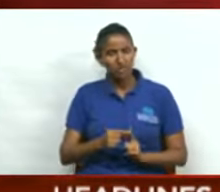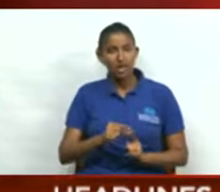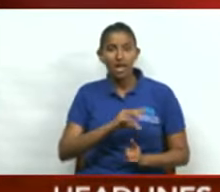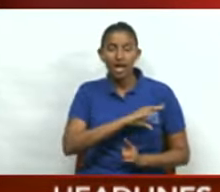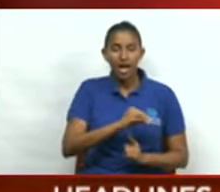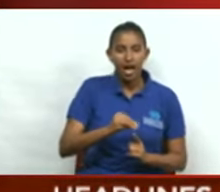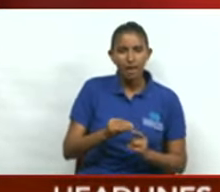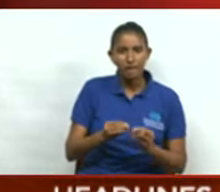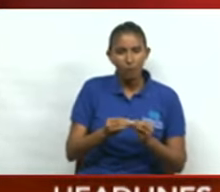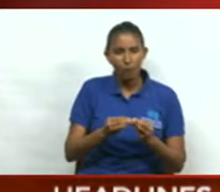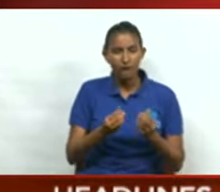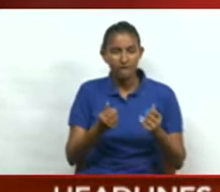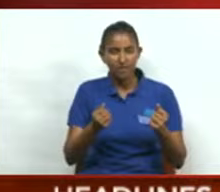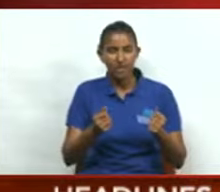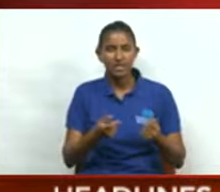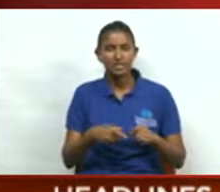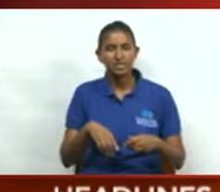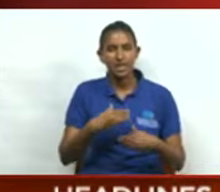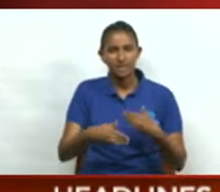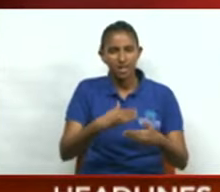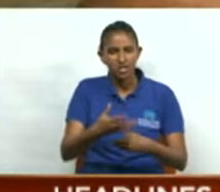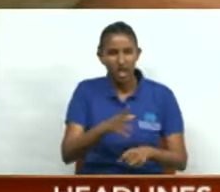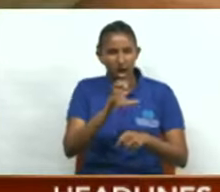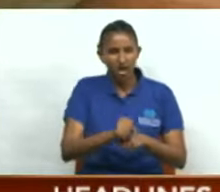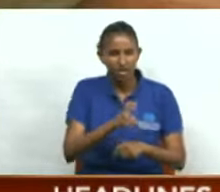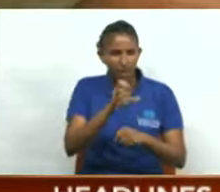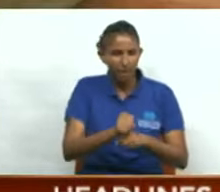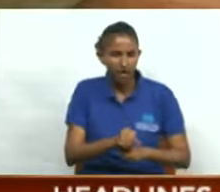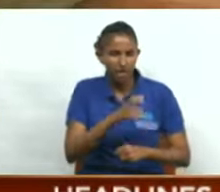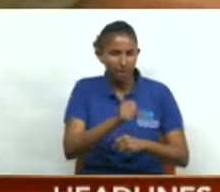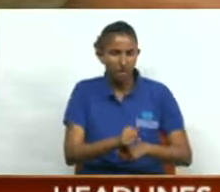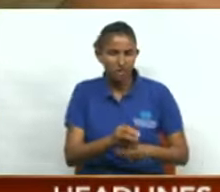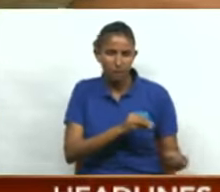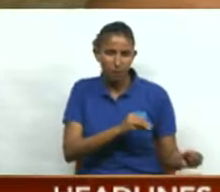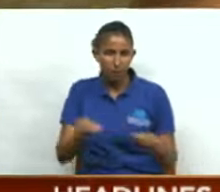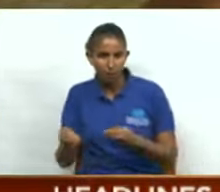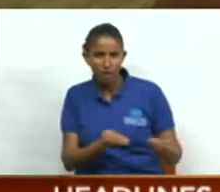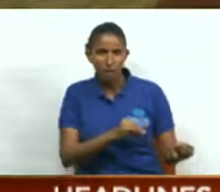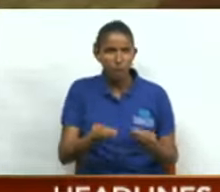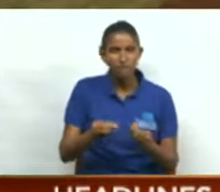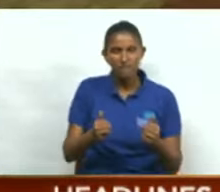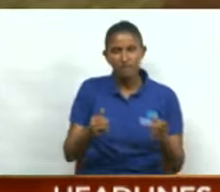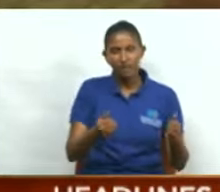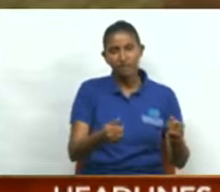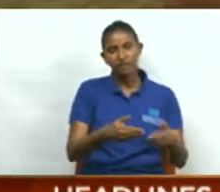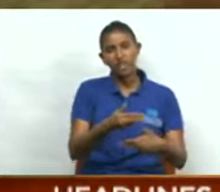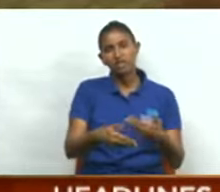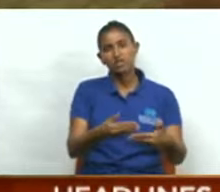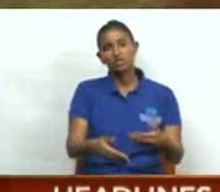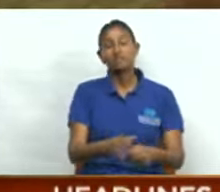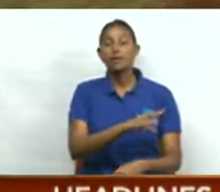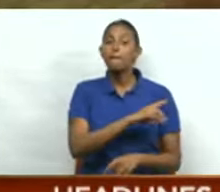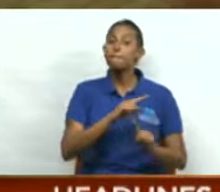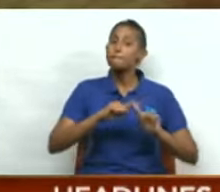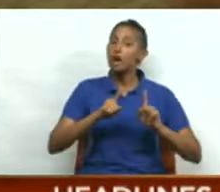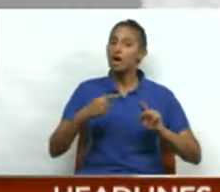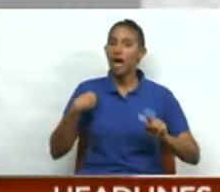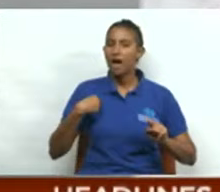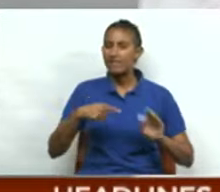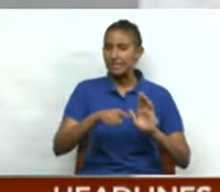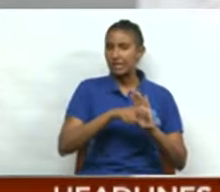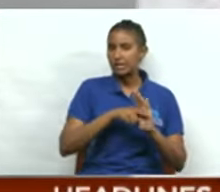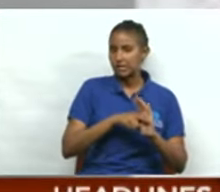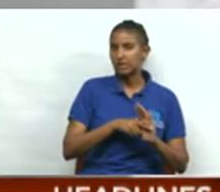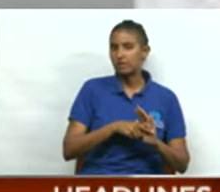memory and maintain dexterity. But just like everything else, there are cons that can negatively affect your physical health.